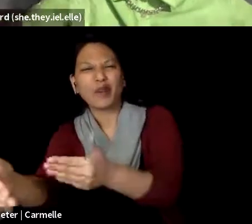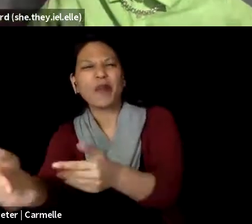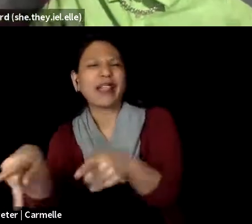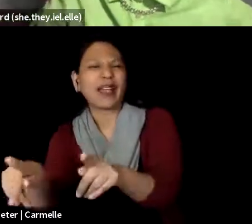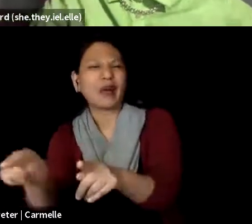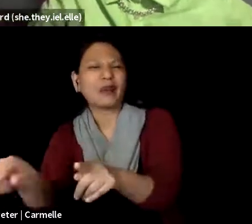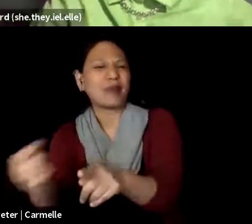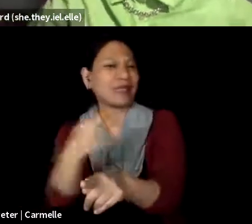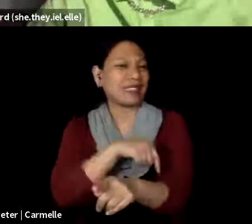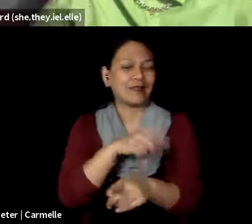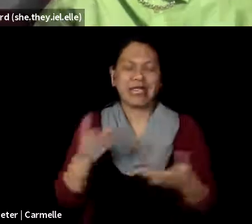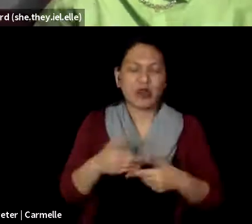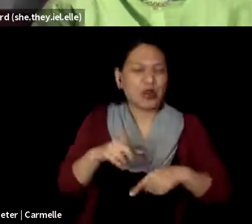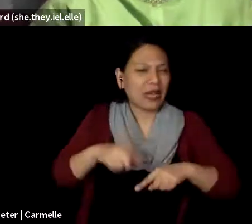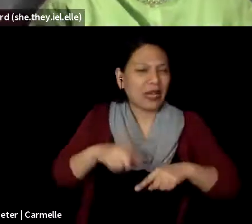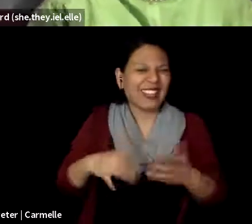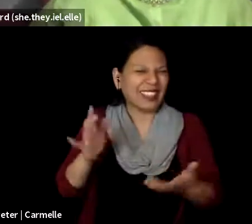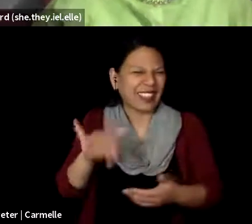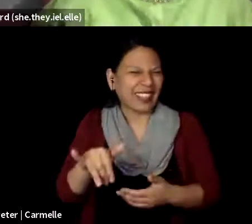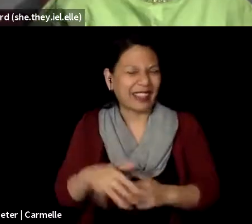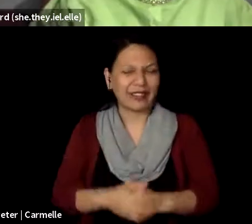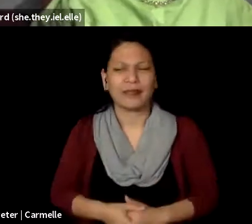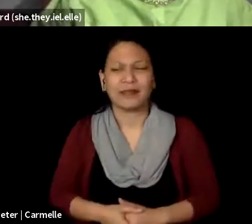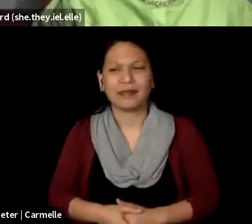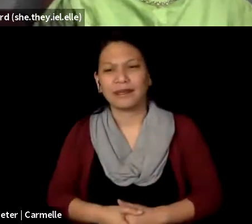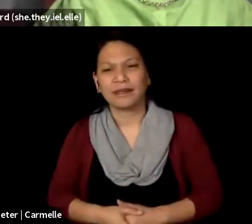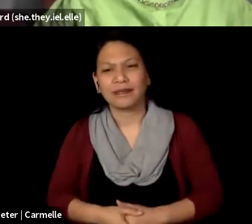so yeah,